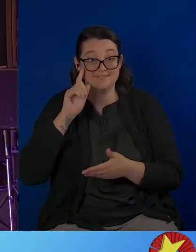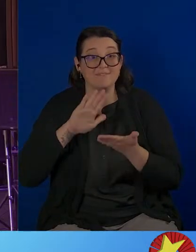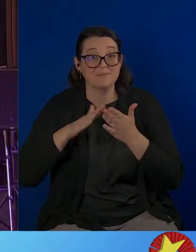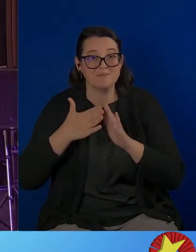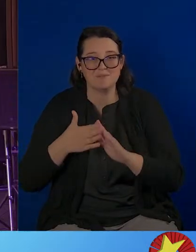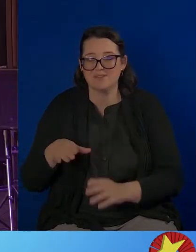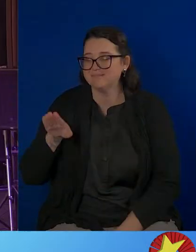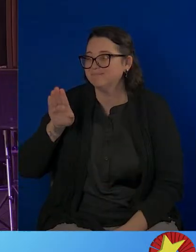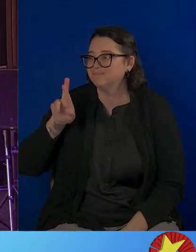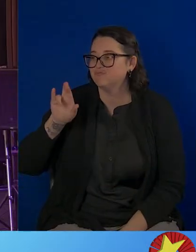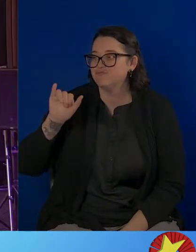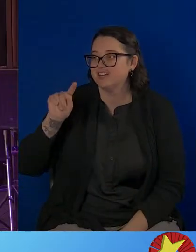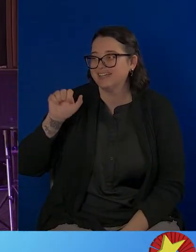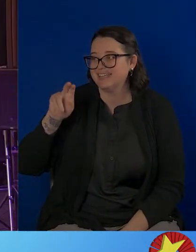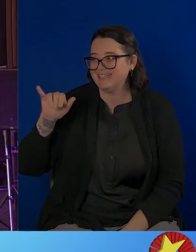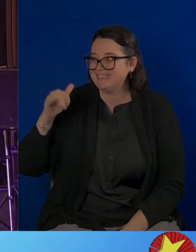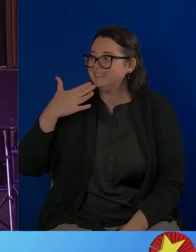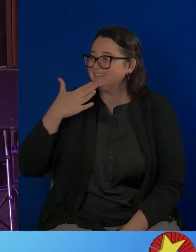much.